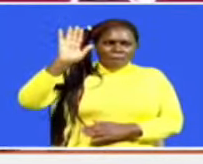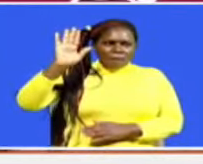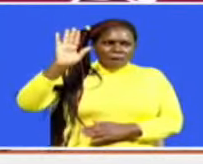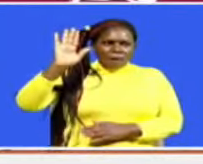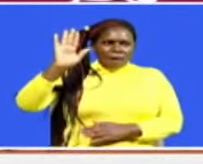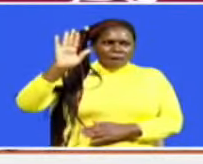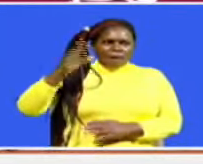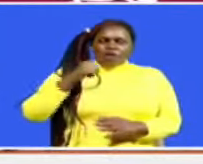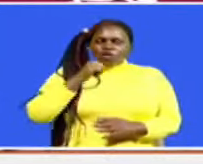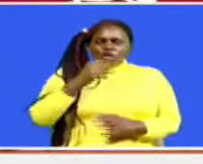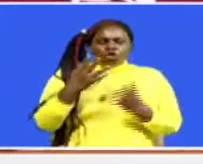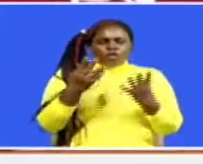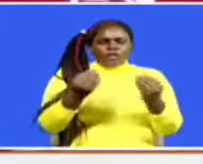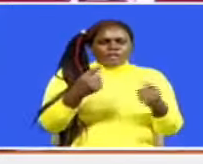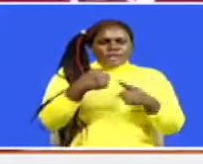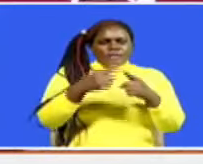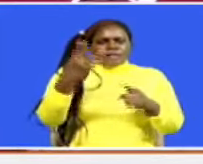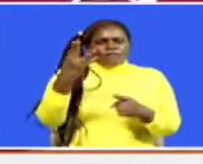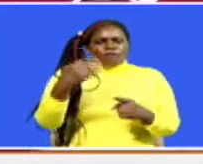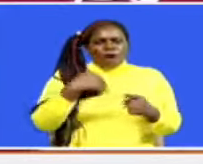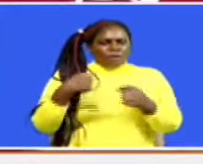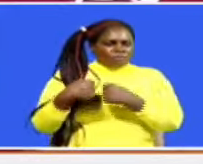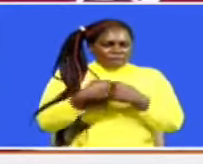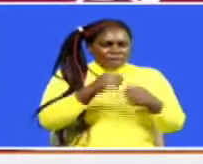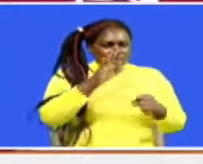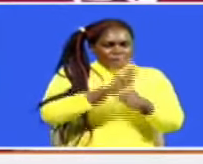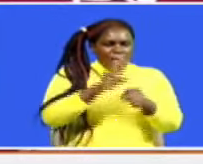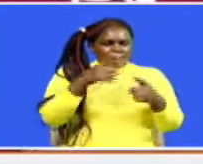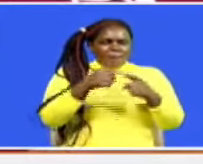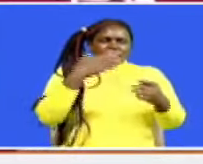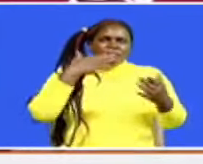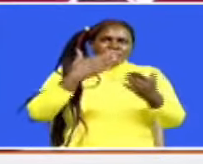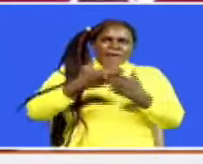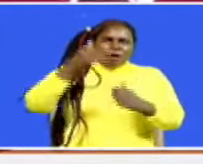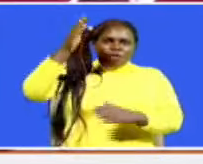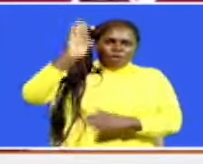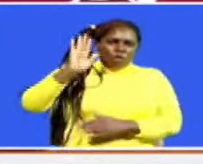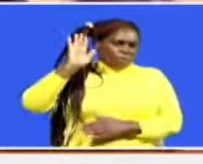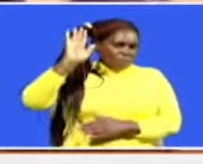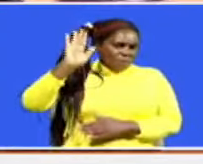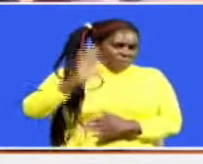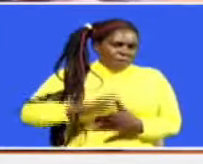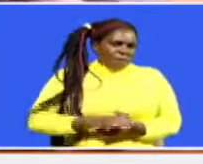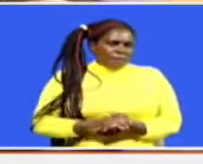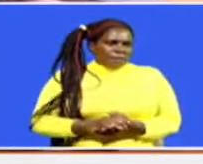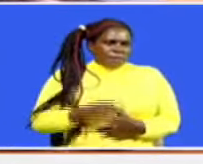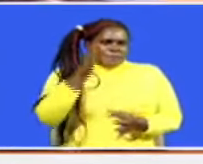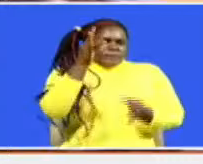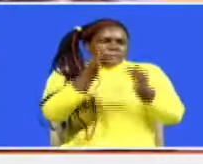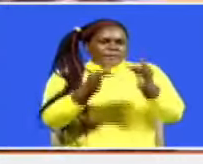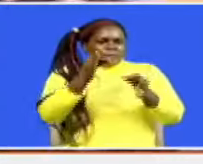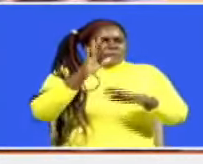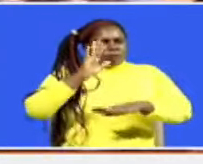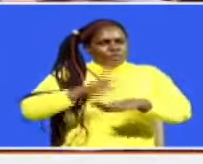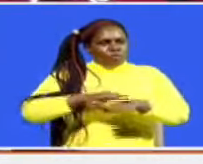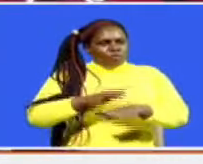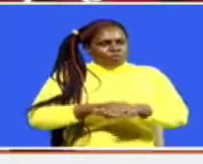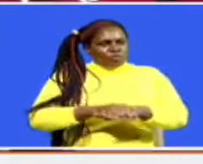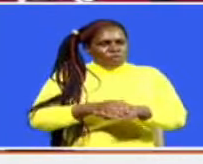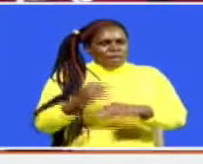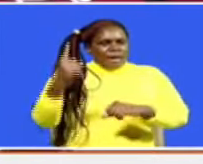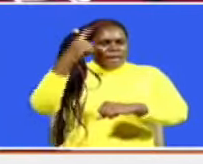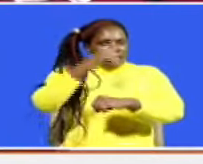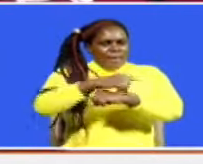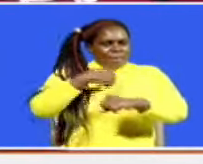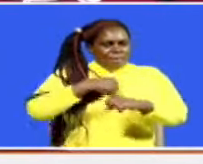been easy. Tumekuwa na a lot of challenges. Lakini tunashukuru tu Mungu, justice imekuwa served. Indo siku